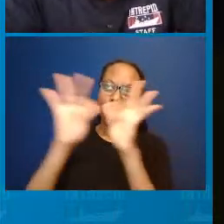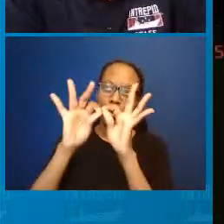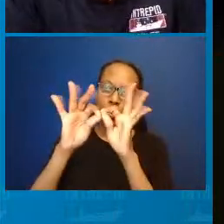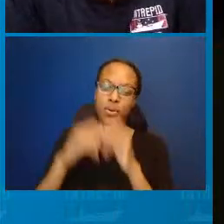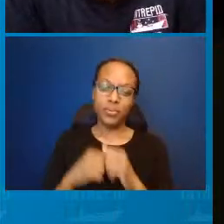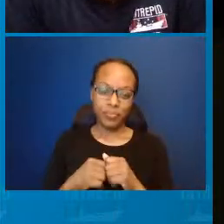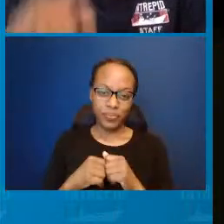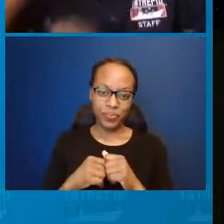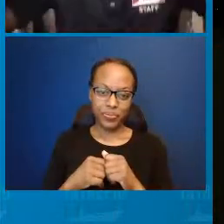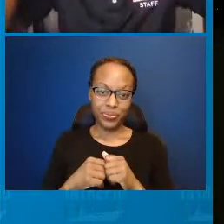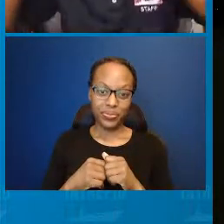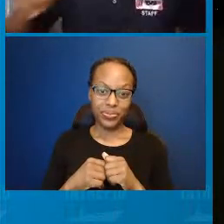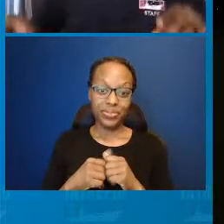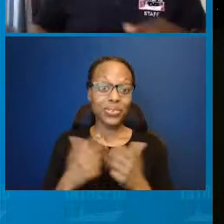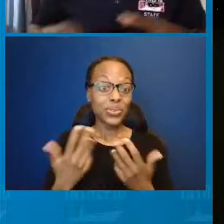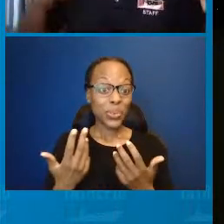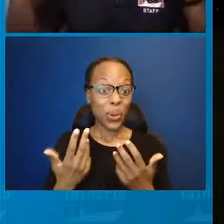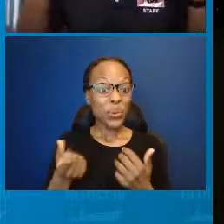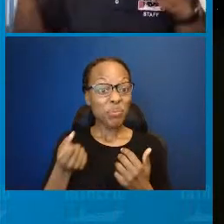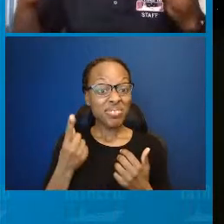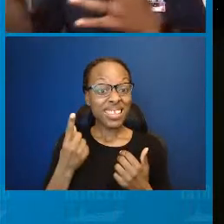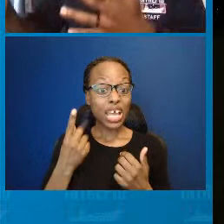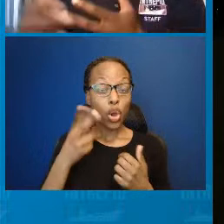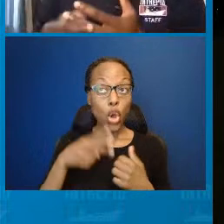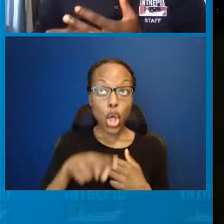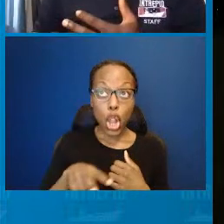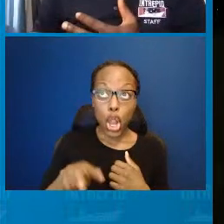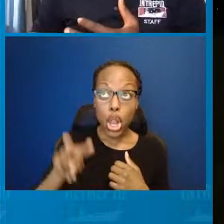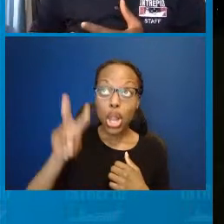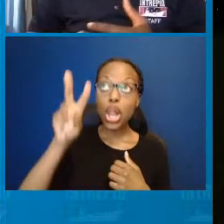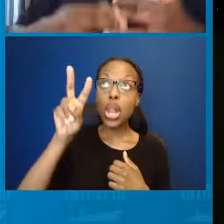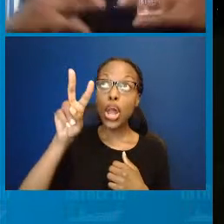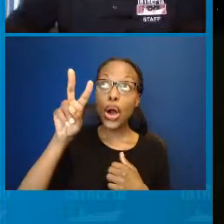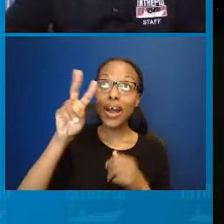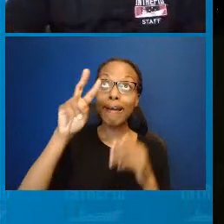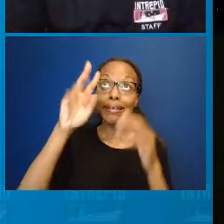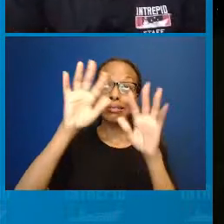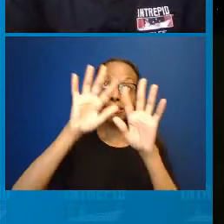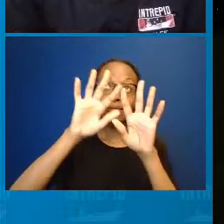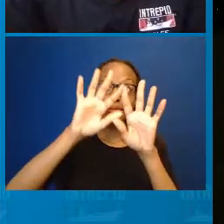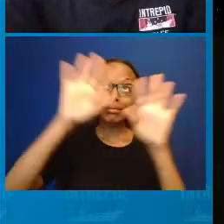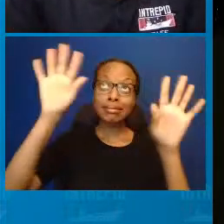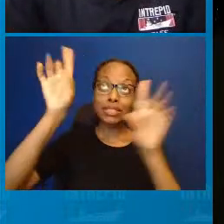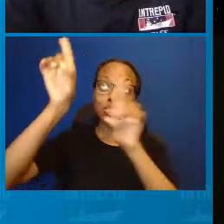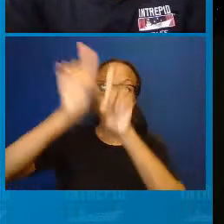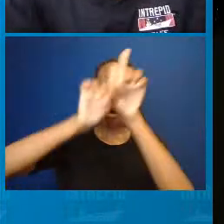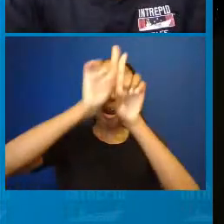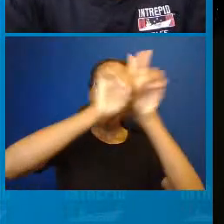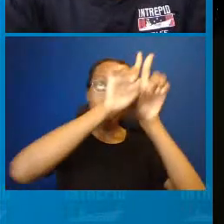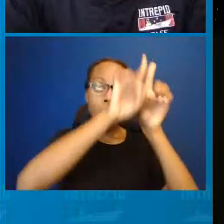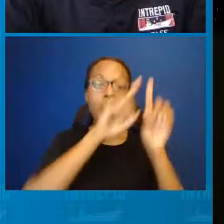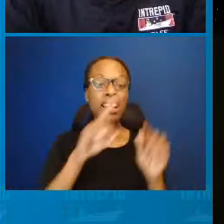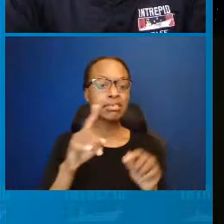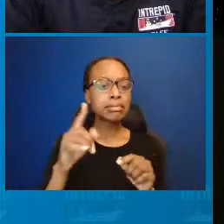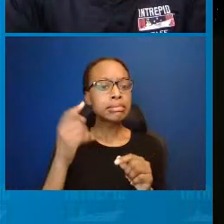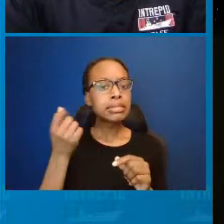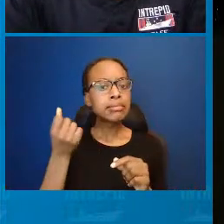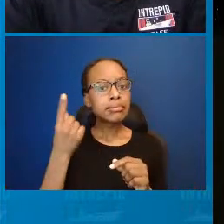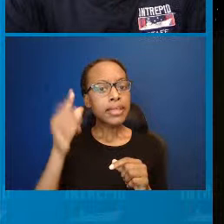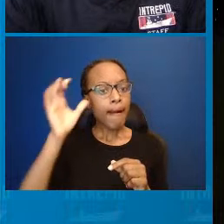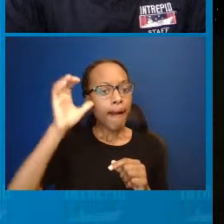with different lenses, we can see the same stars and have some of the same ideas, but come up with completely different stories, right?